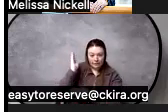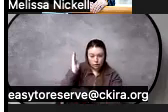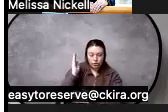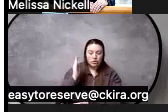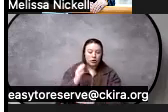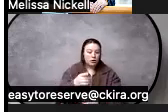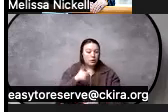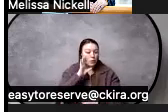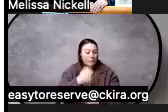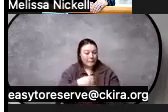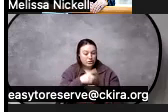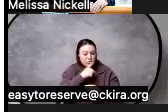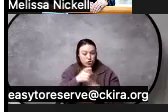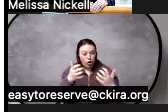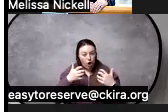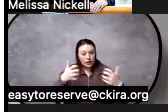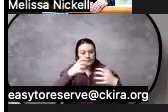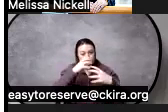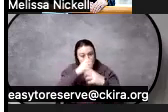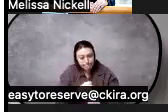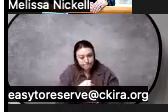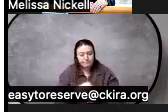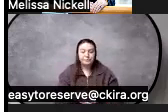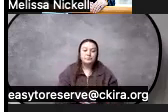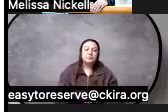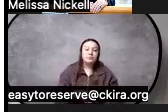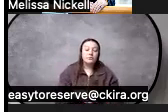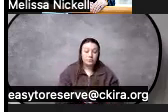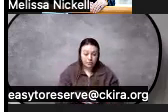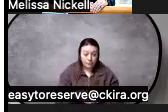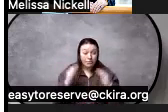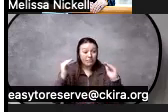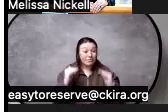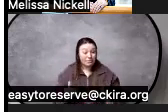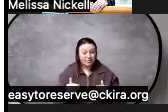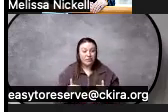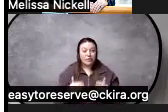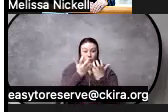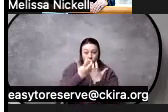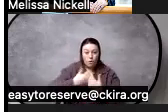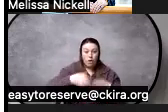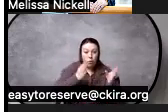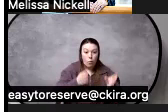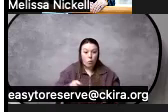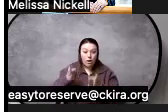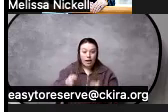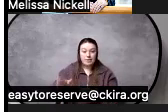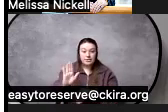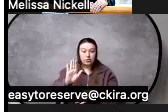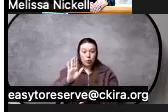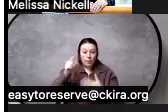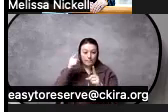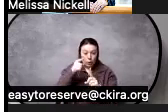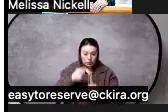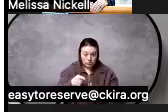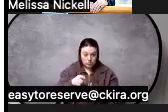engagement. Next, I would like to emphasize the importance of organizing your talk. It should be clear and concise and